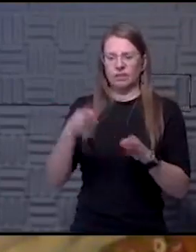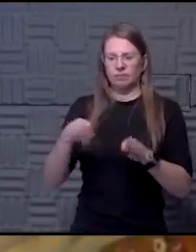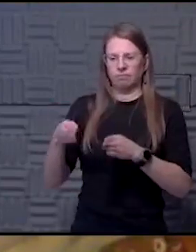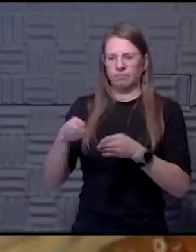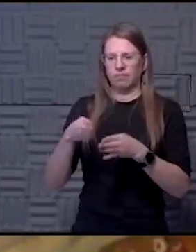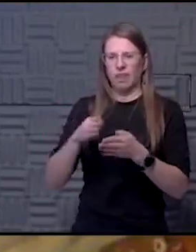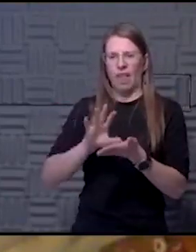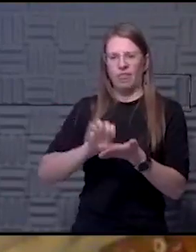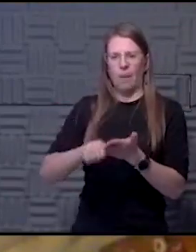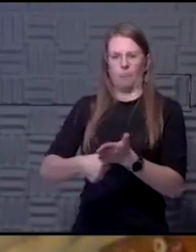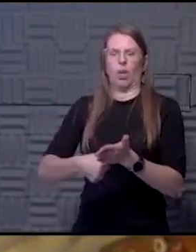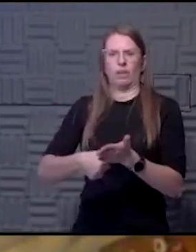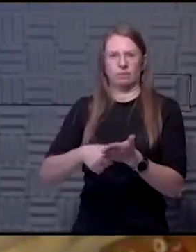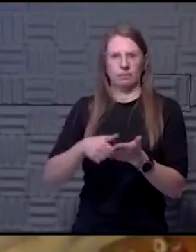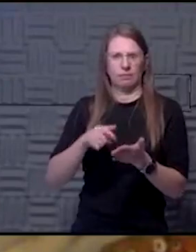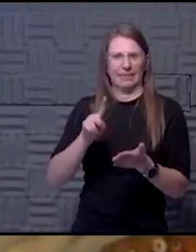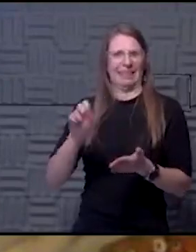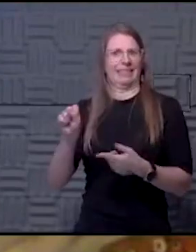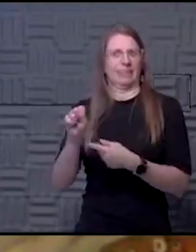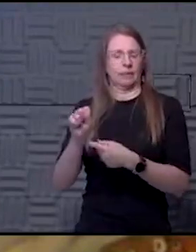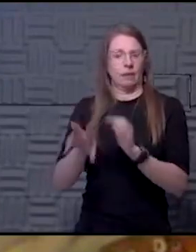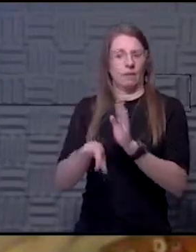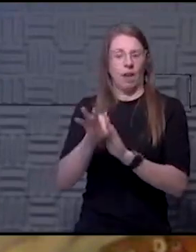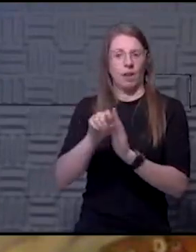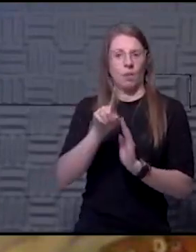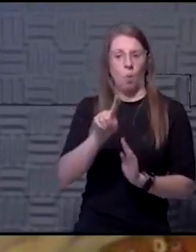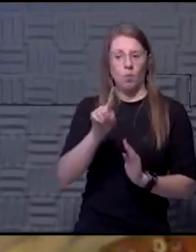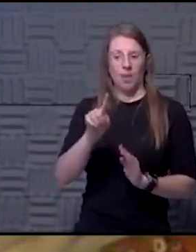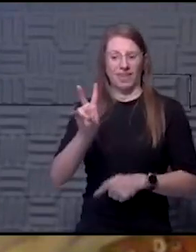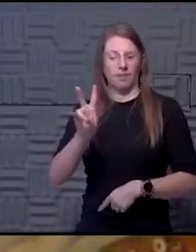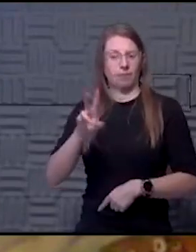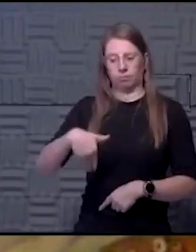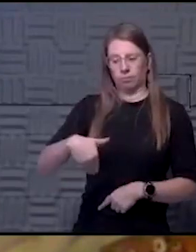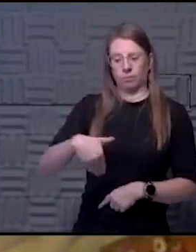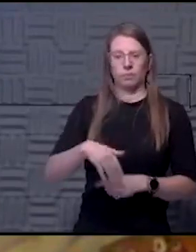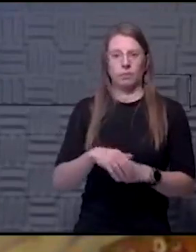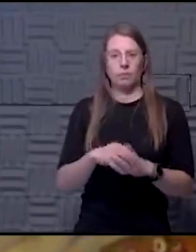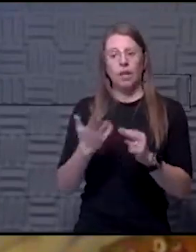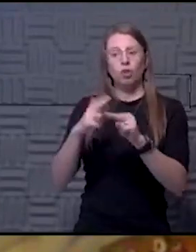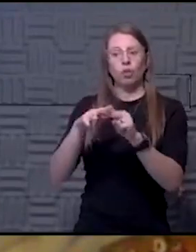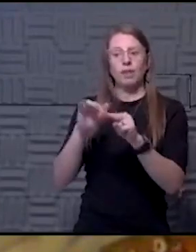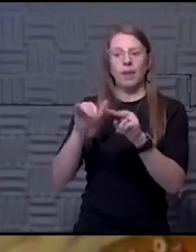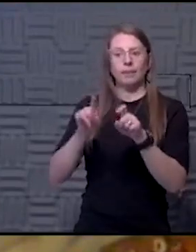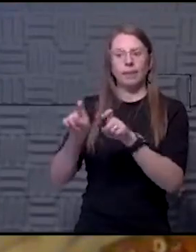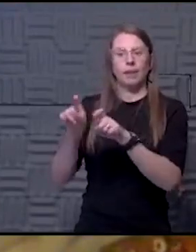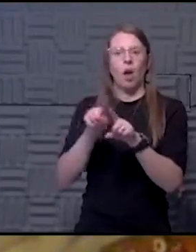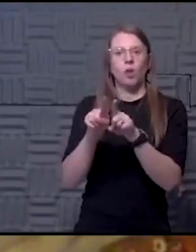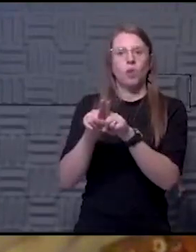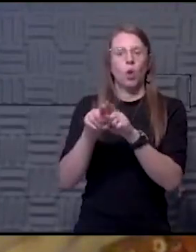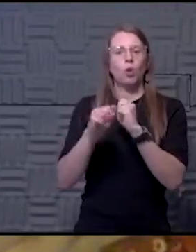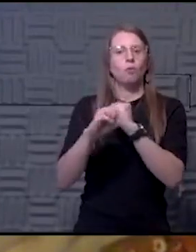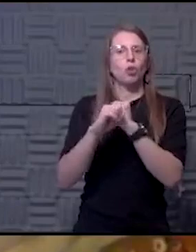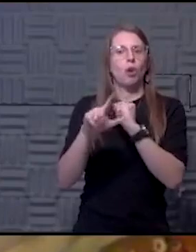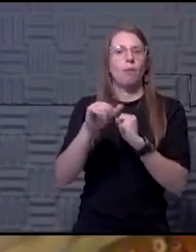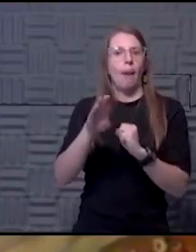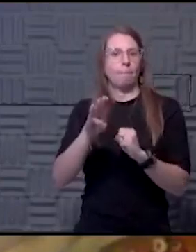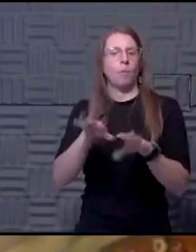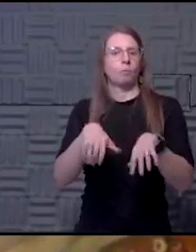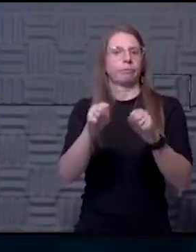thumbprint in the state of Kansas, but haven't found the 117 yet. We're going to increase it, and we're also going to have some help from the commercial labs as well to do